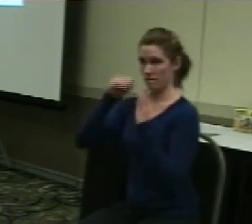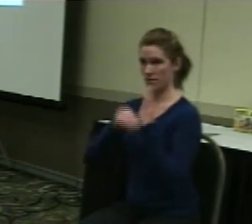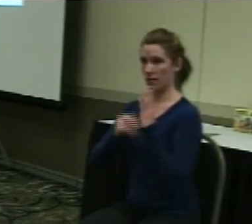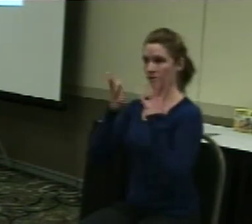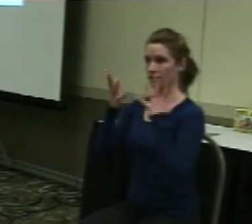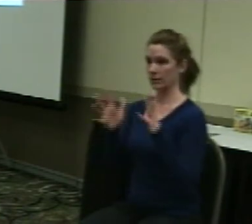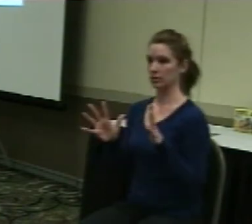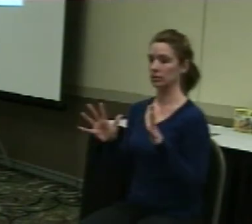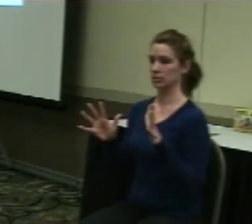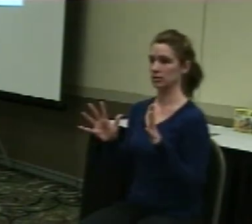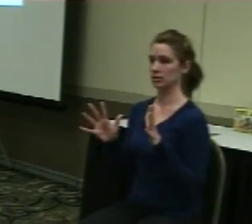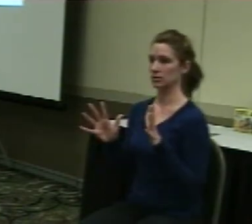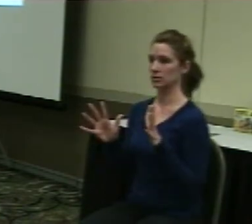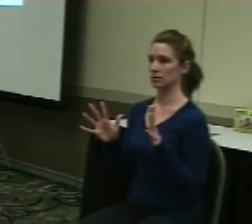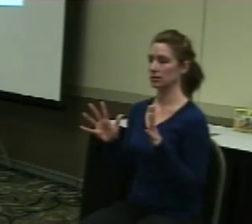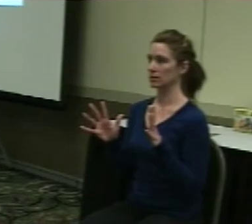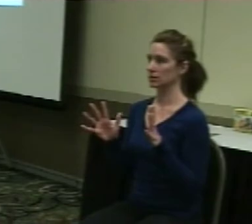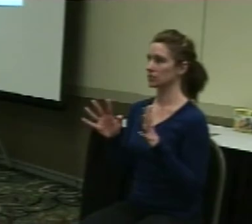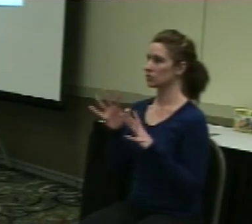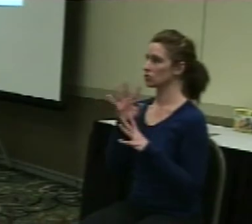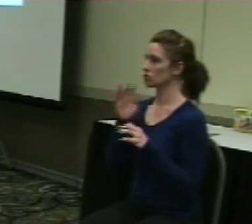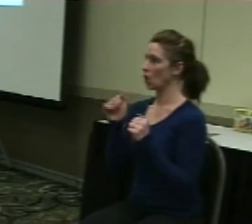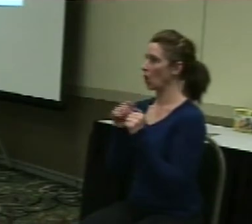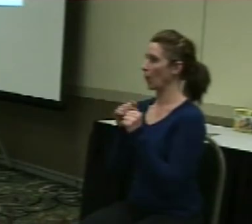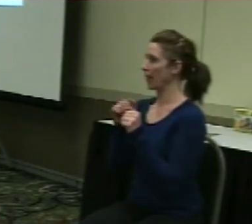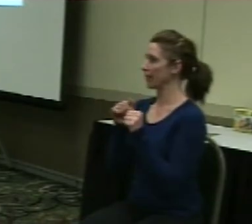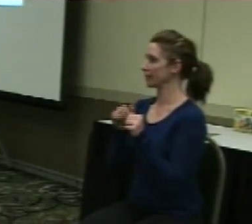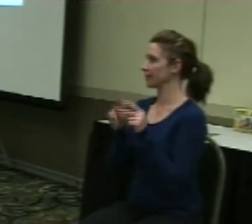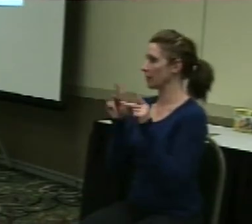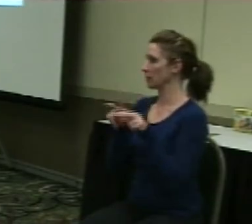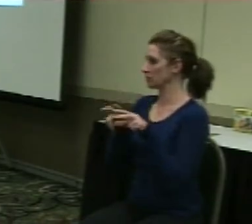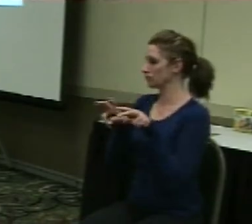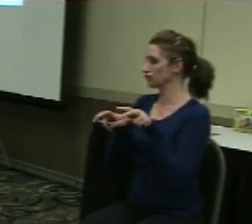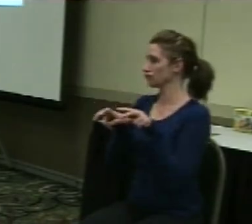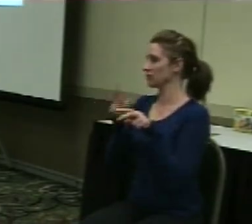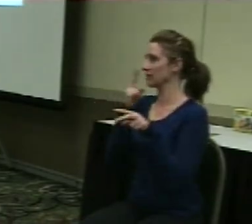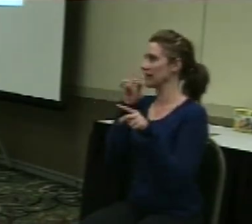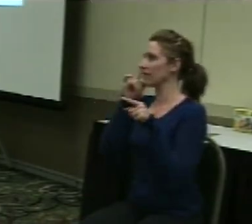Completed the sheet, lean over to your neighbor and see if they have agreed with you.